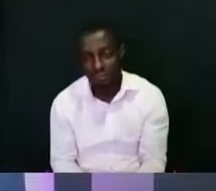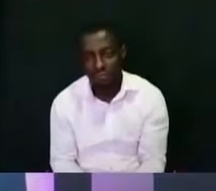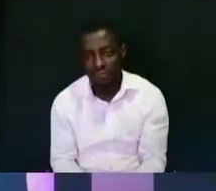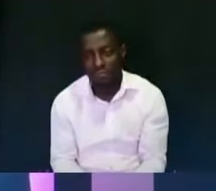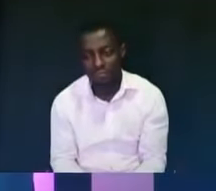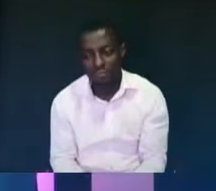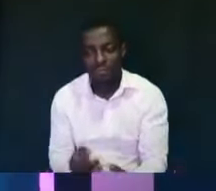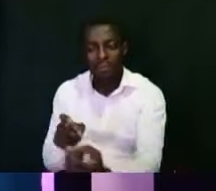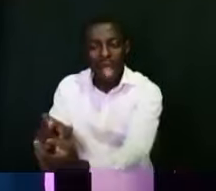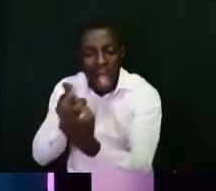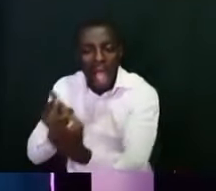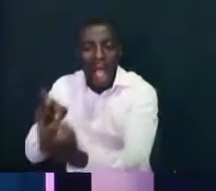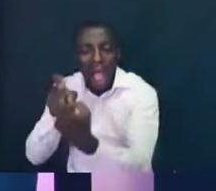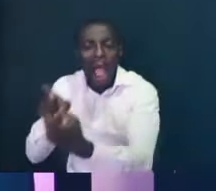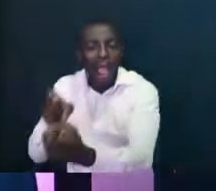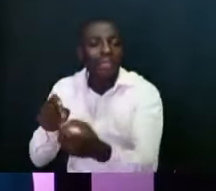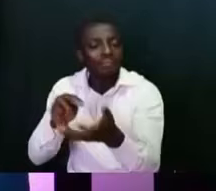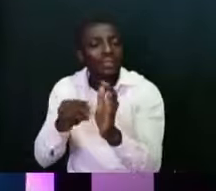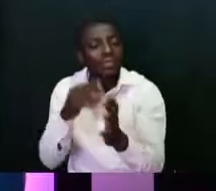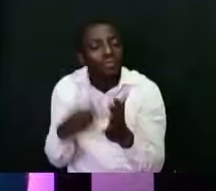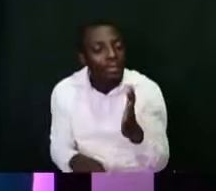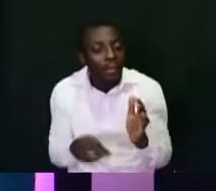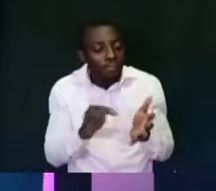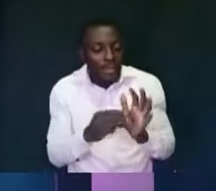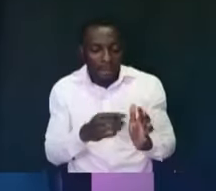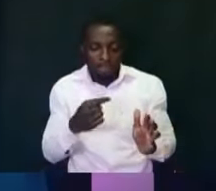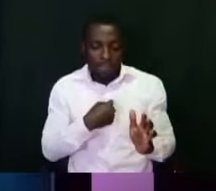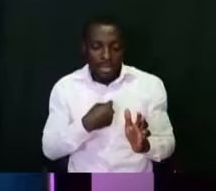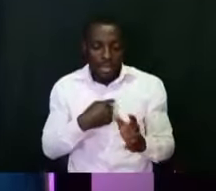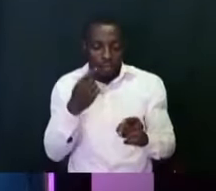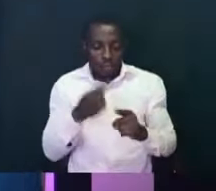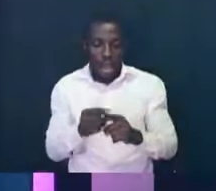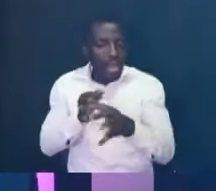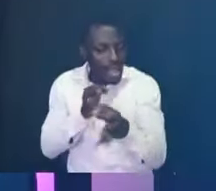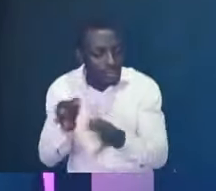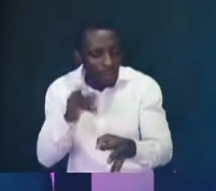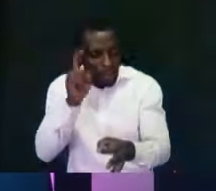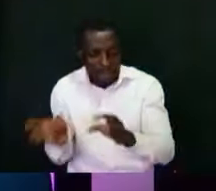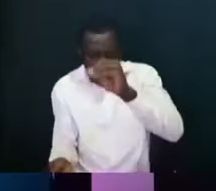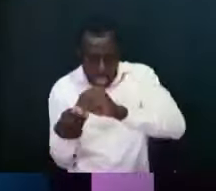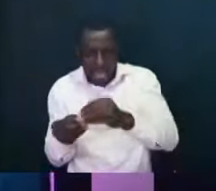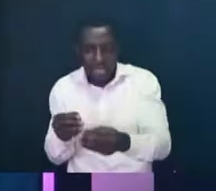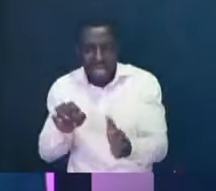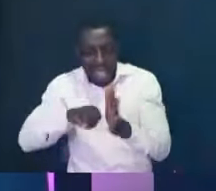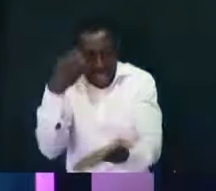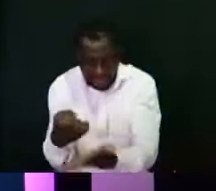You see, argument is to present reason for your opinion. Or